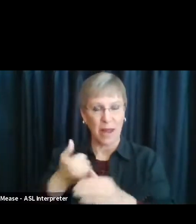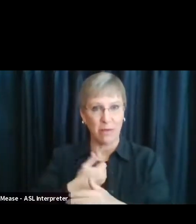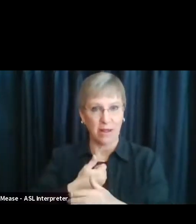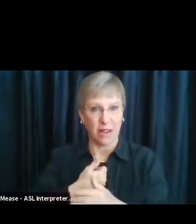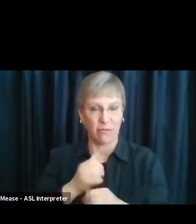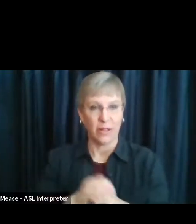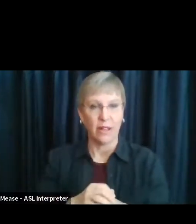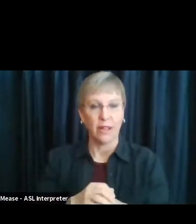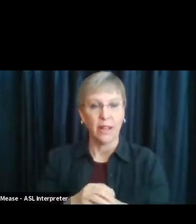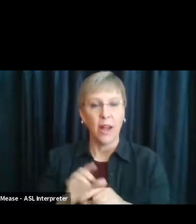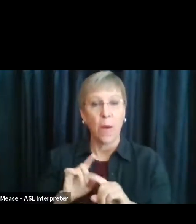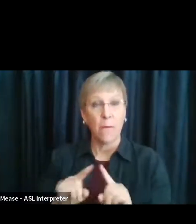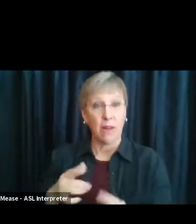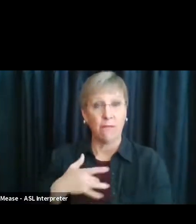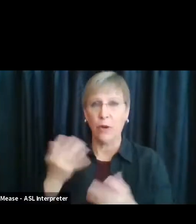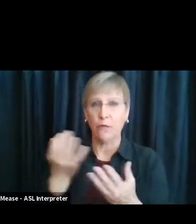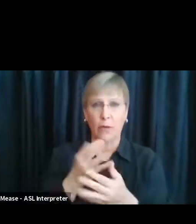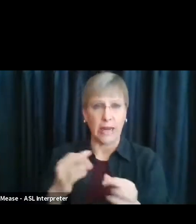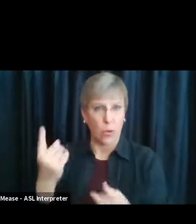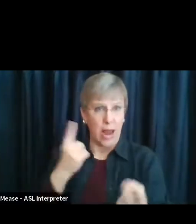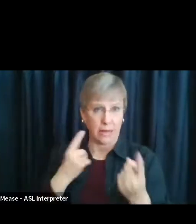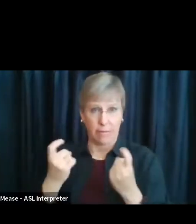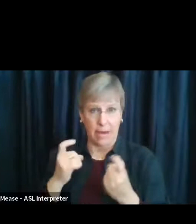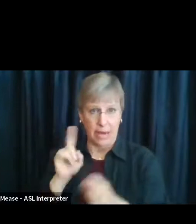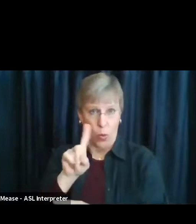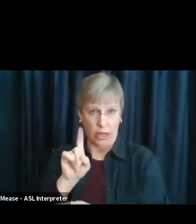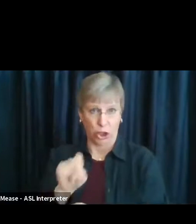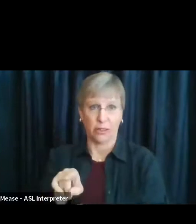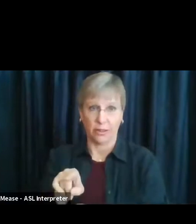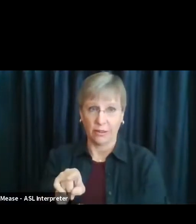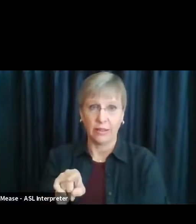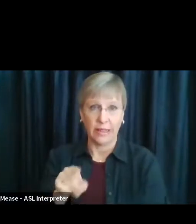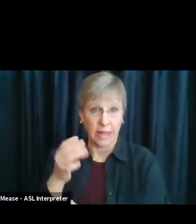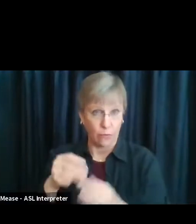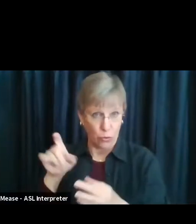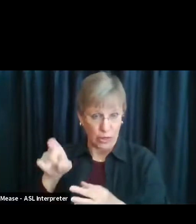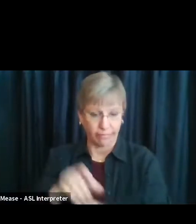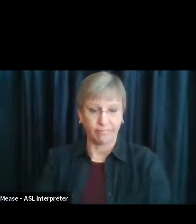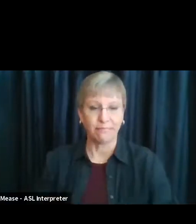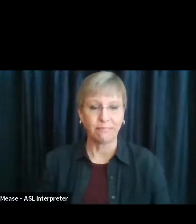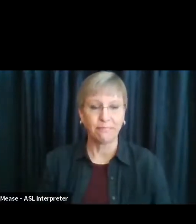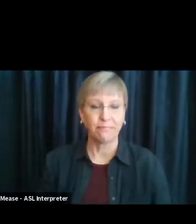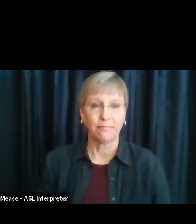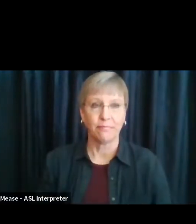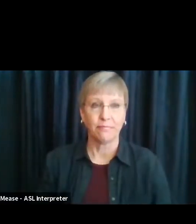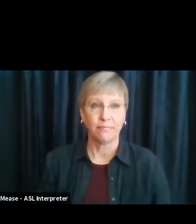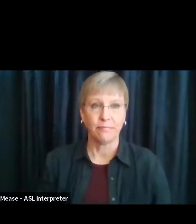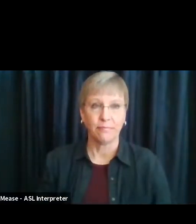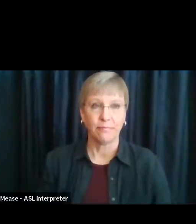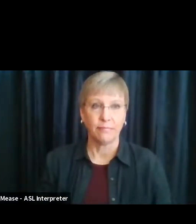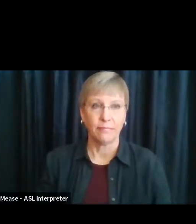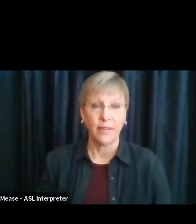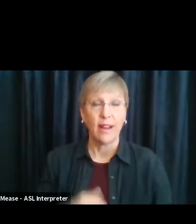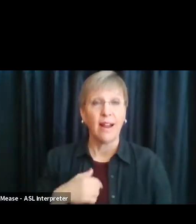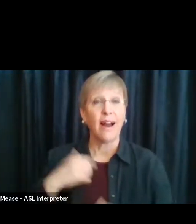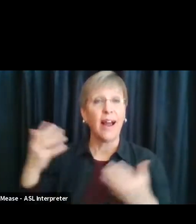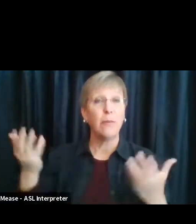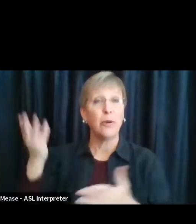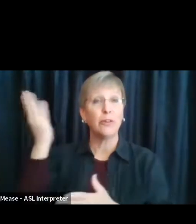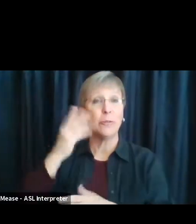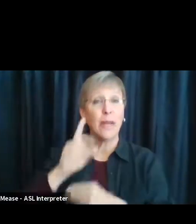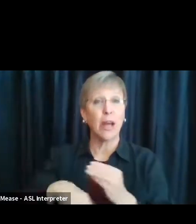myself, but really feel very free to ask any question if necessary. So I'm here to speak